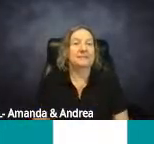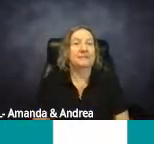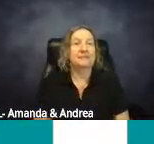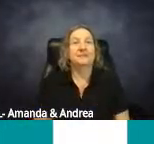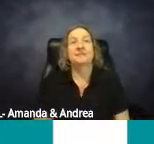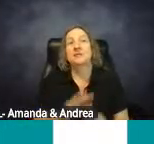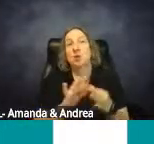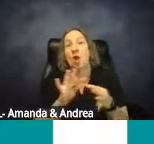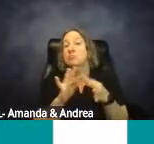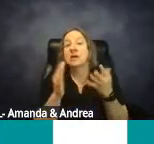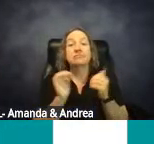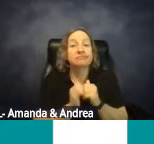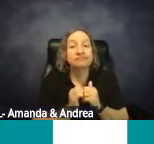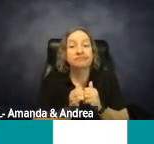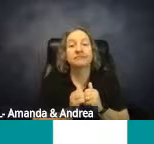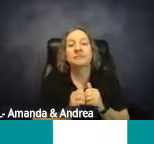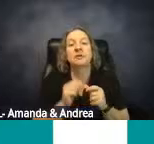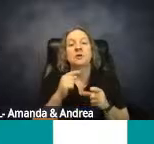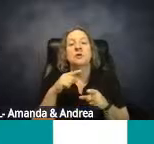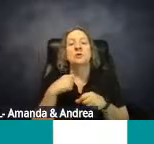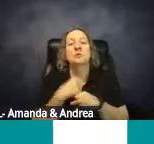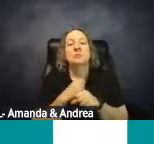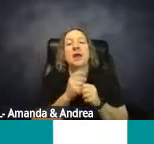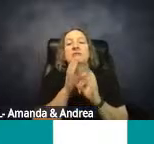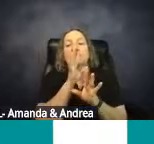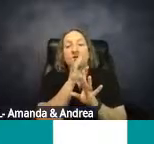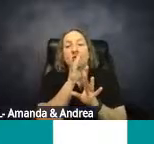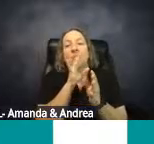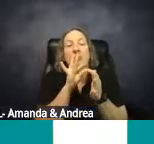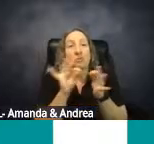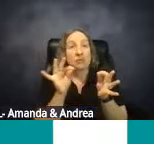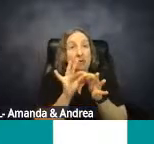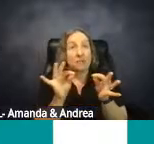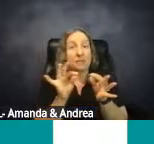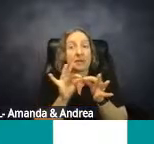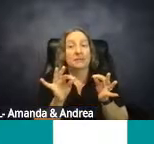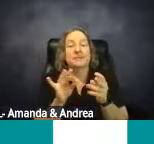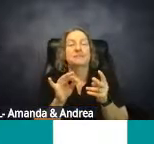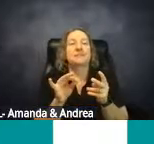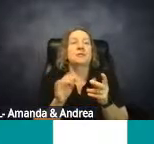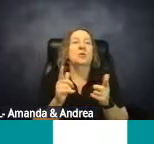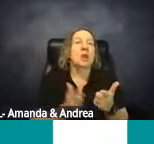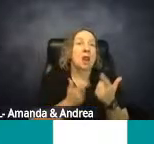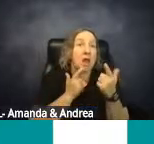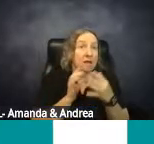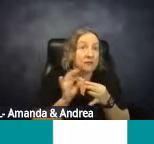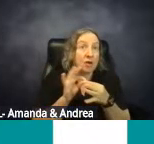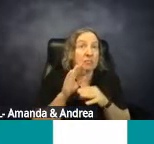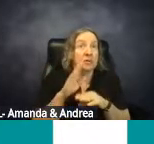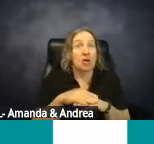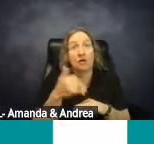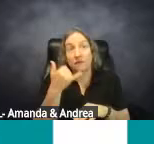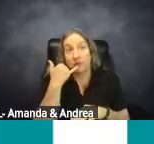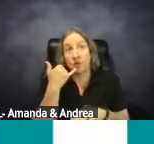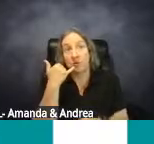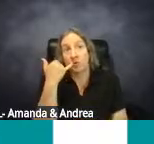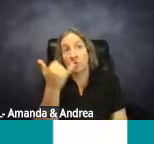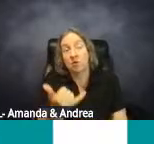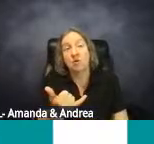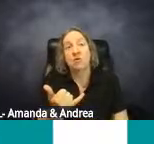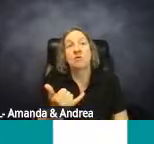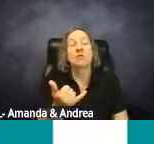Comment instructions: to make a verbal comment. To make a live comment via phone, dial